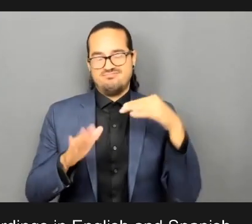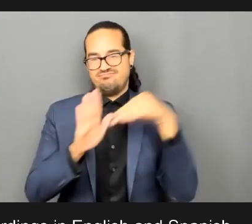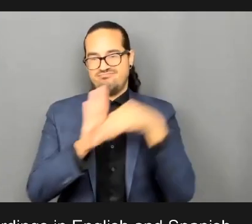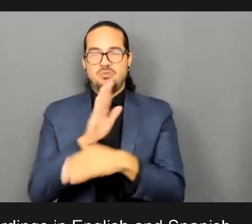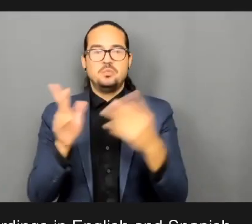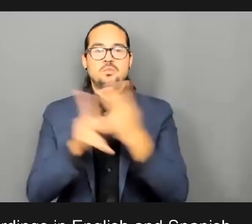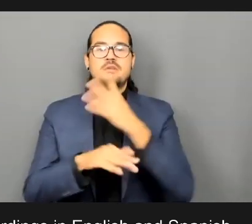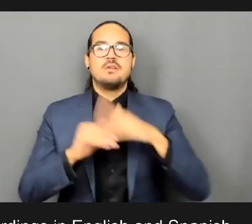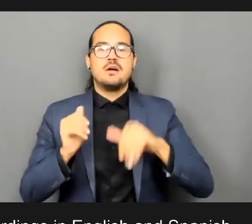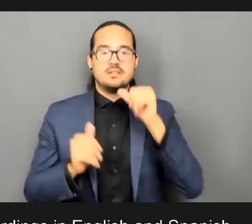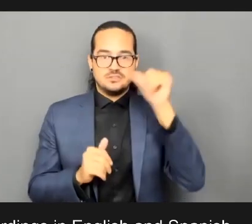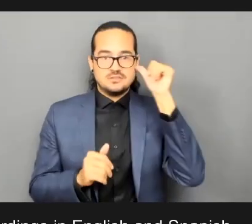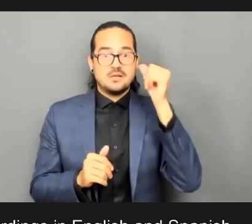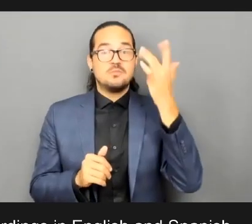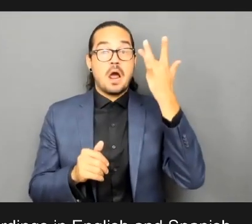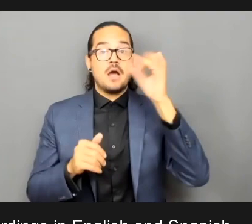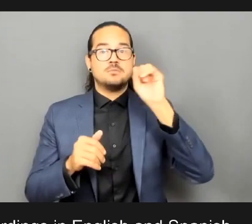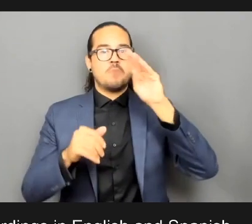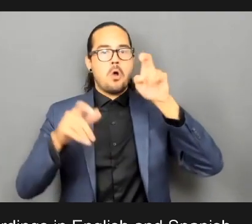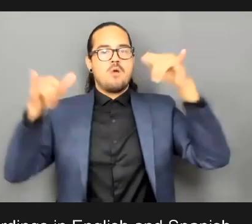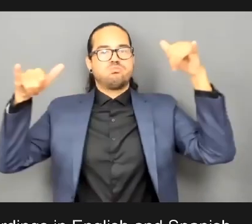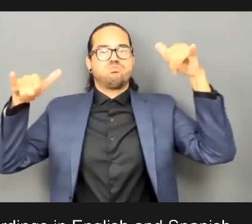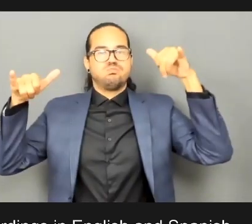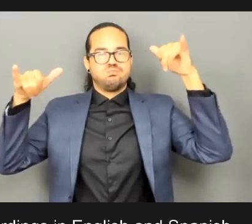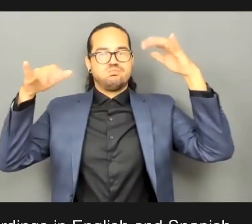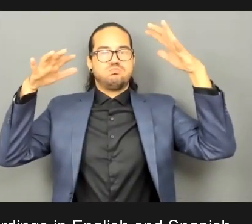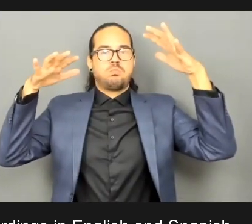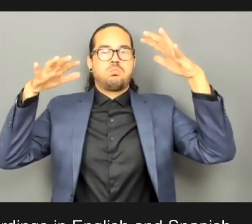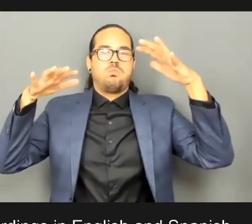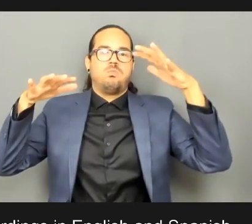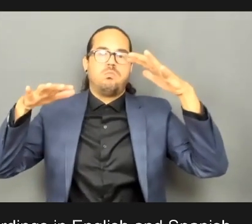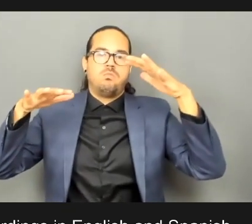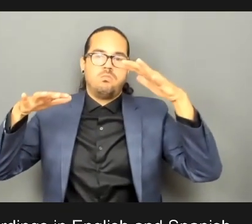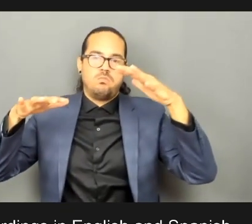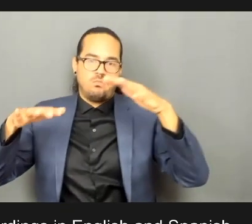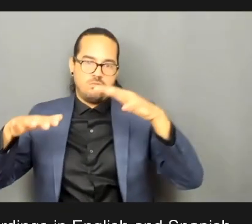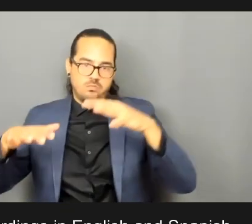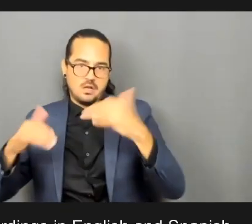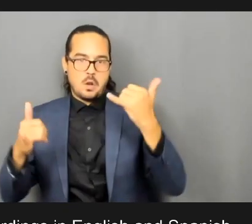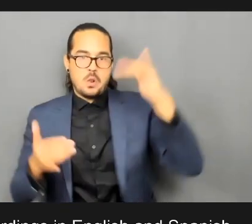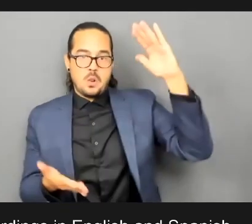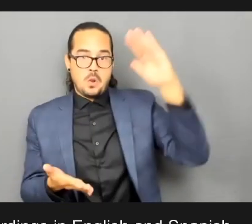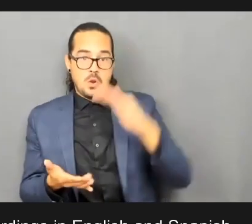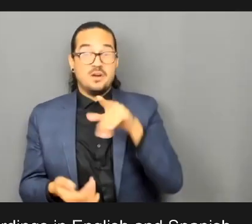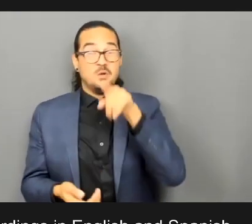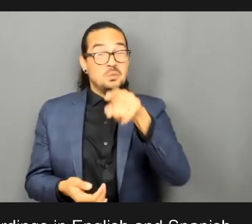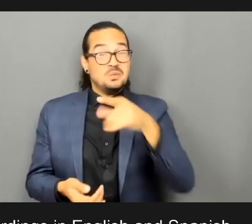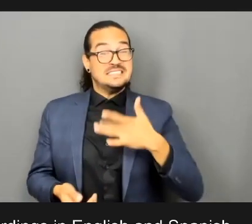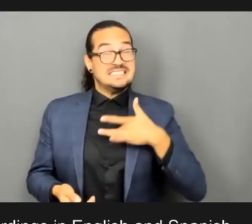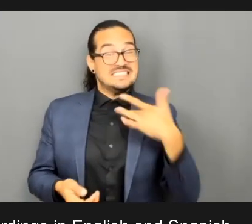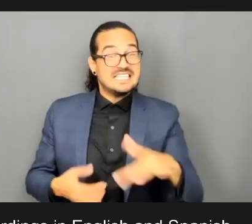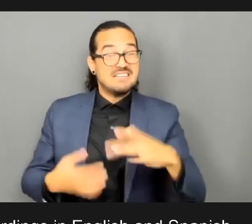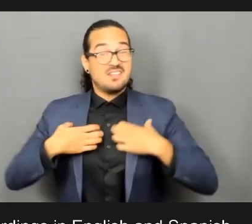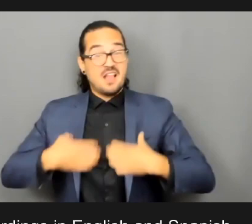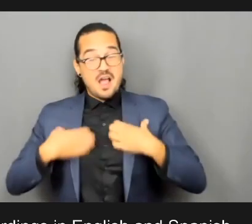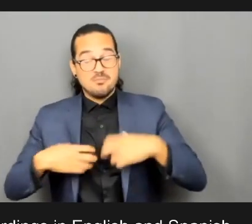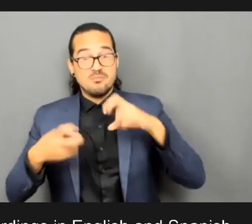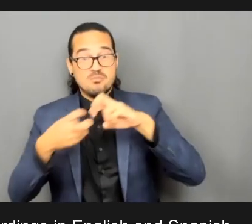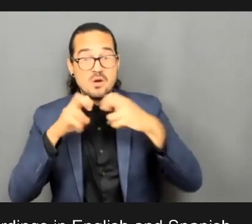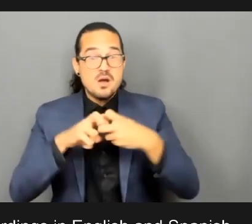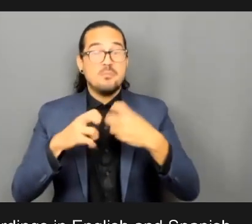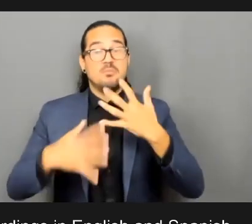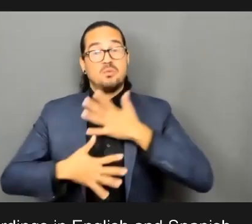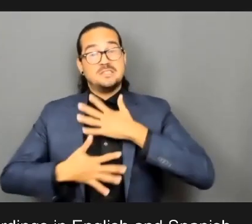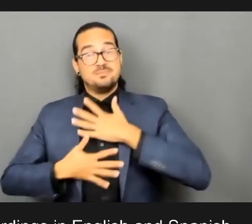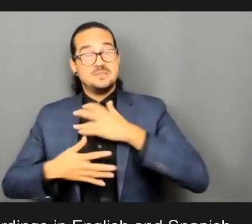still impacting. If you're overly sensitive or have any respiratory illnesses or anything like that, or you've had